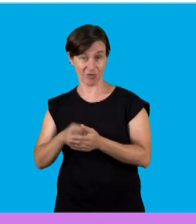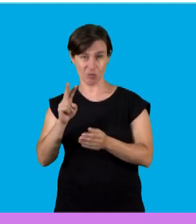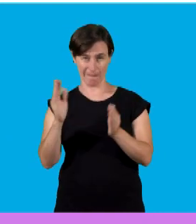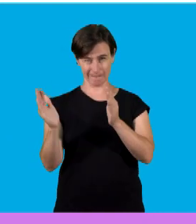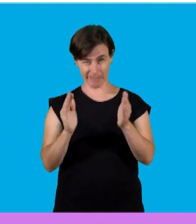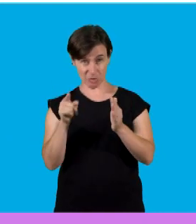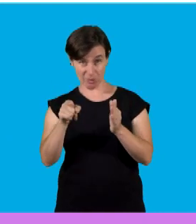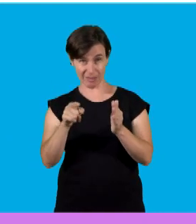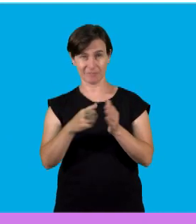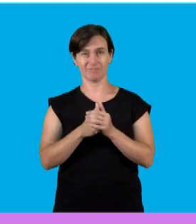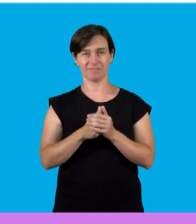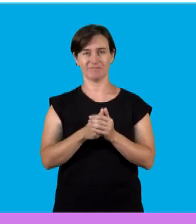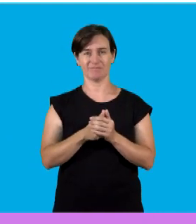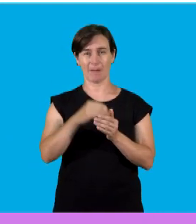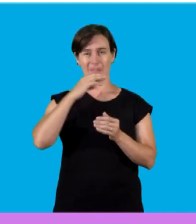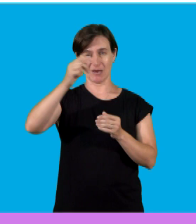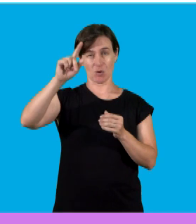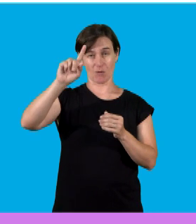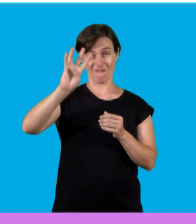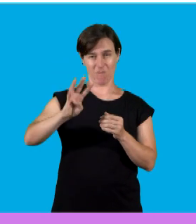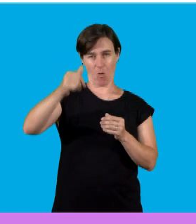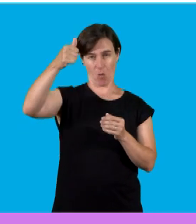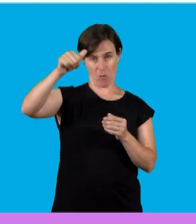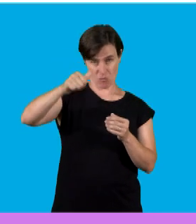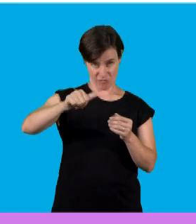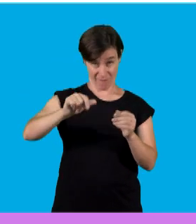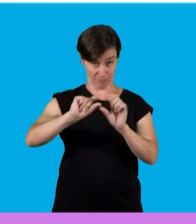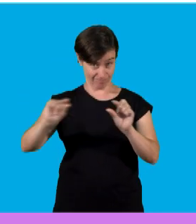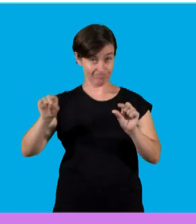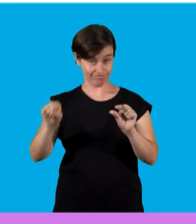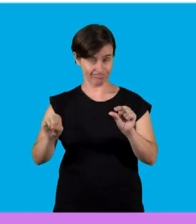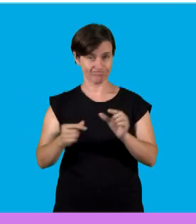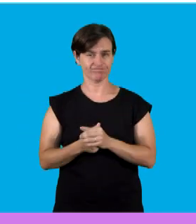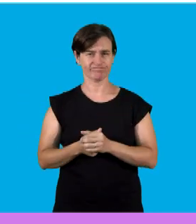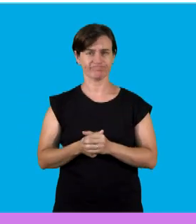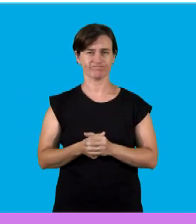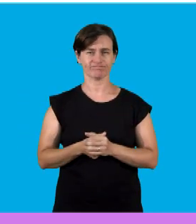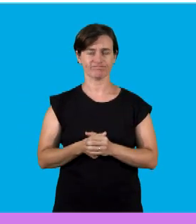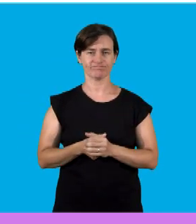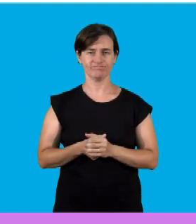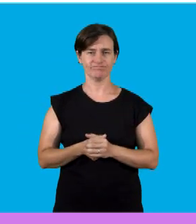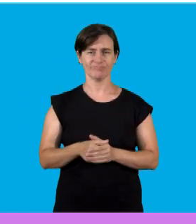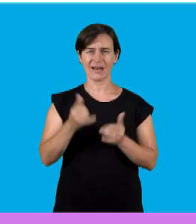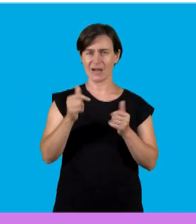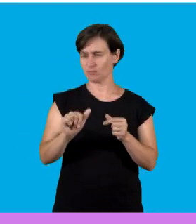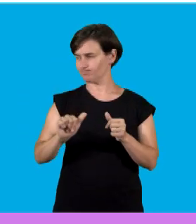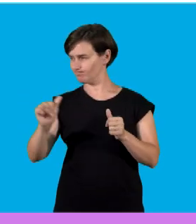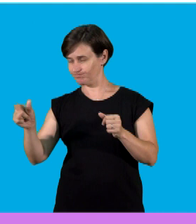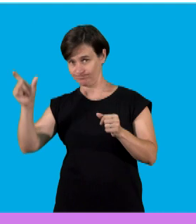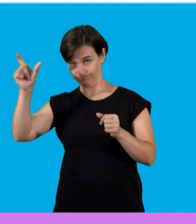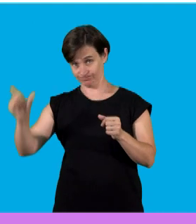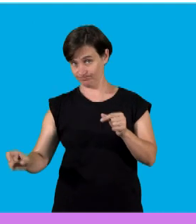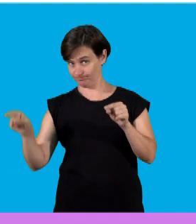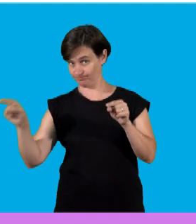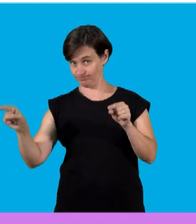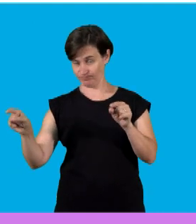555,600 rand. Are we clear on that? Okay, so now what is applicable? Right, so now I move on to the right-hand side of